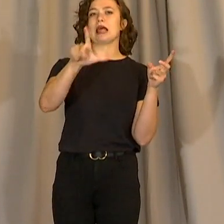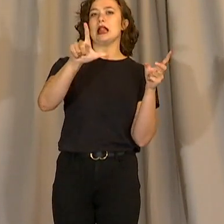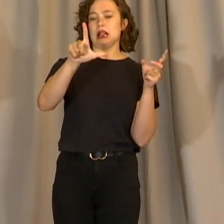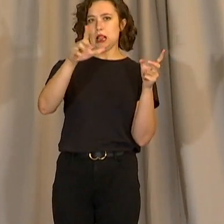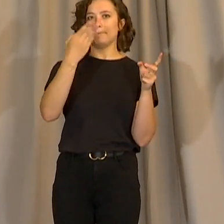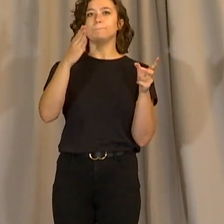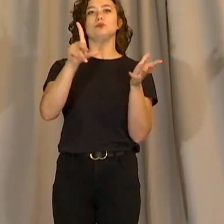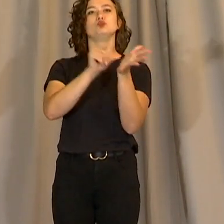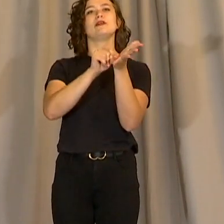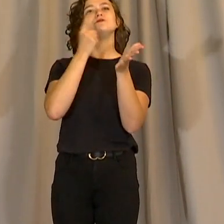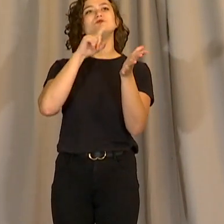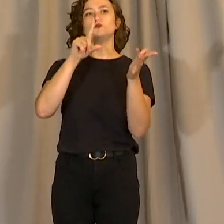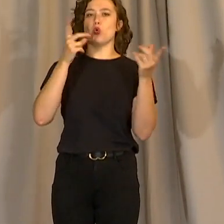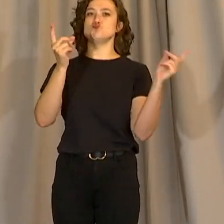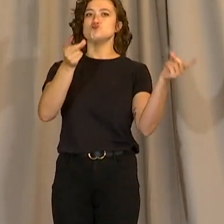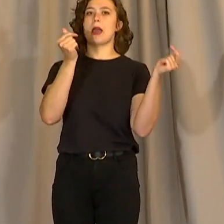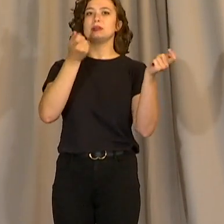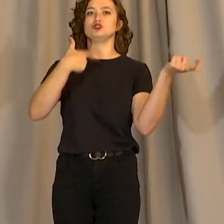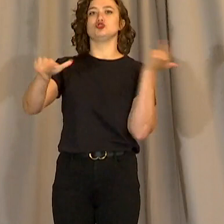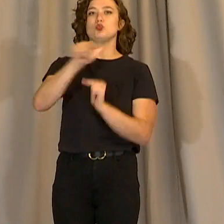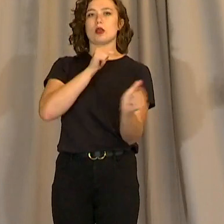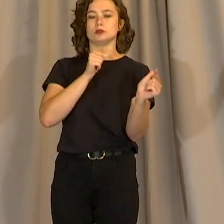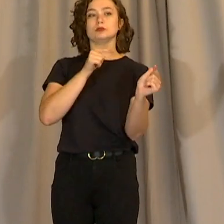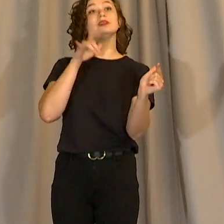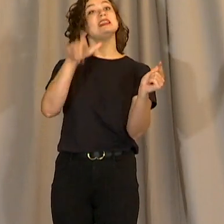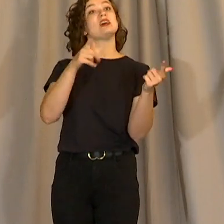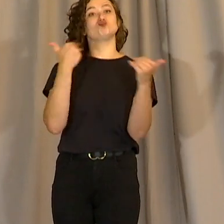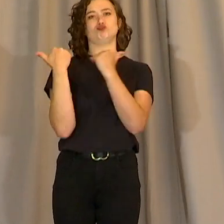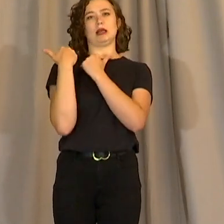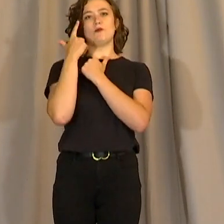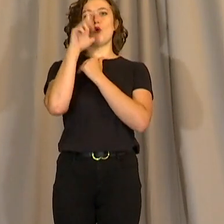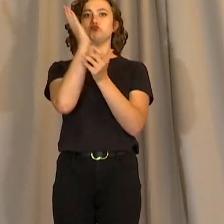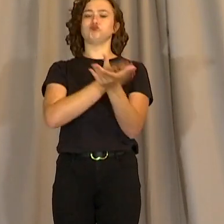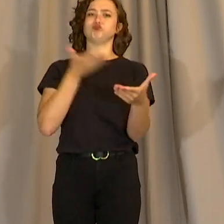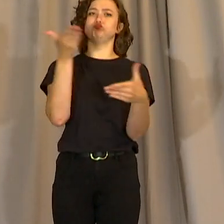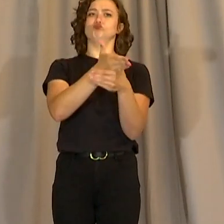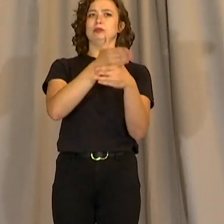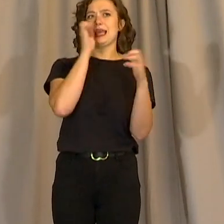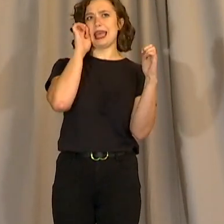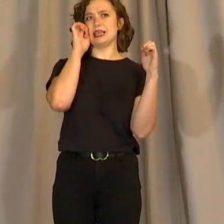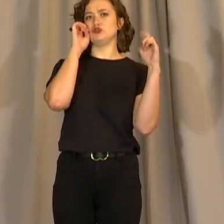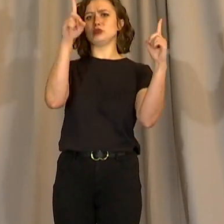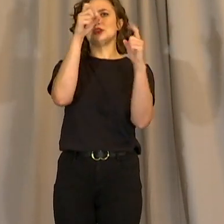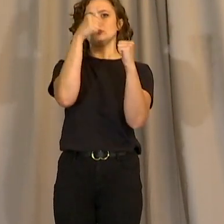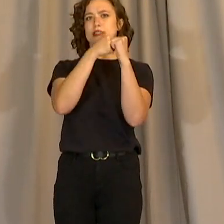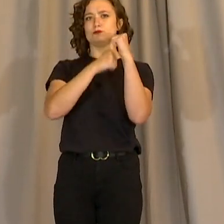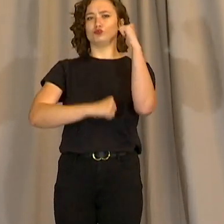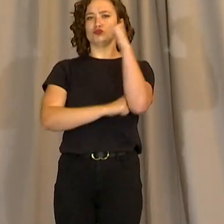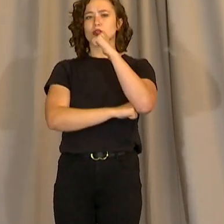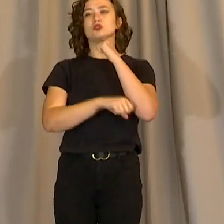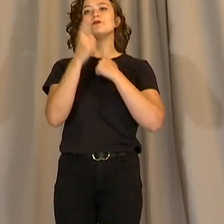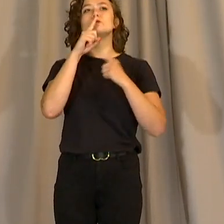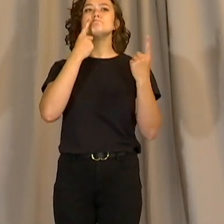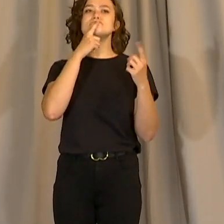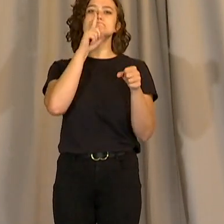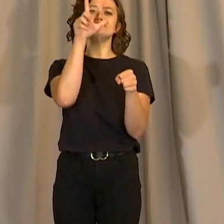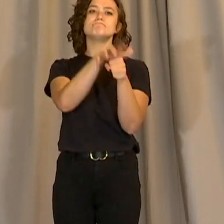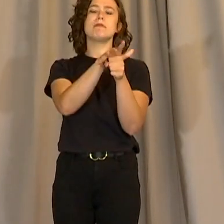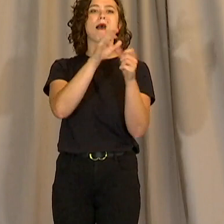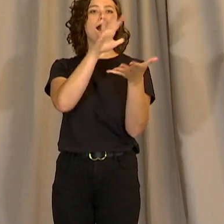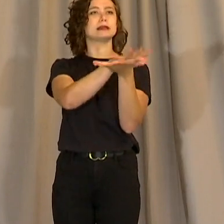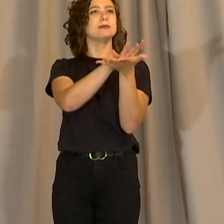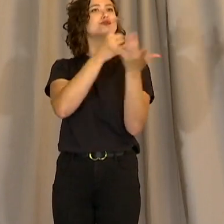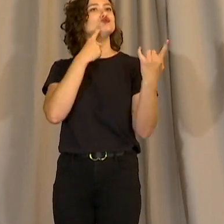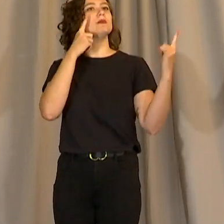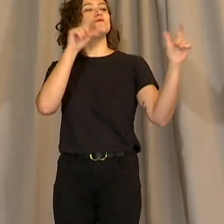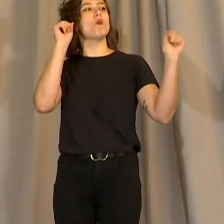Turnaround, which is responsible for disrupting the educational infrastructure to ensure academic achievement for all students